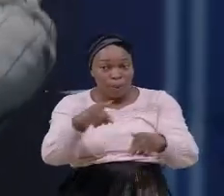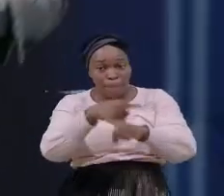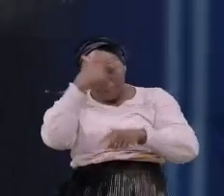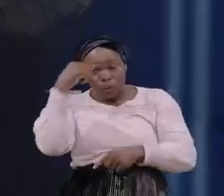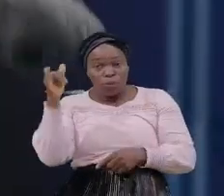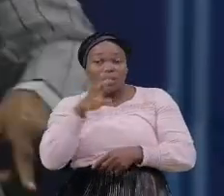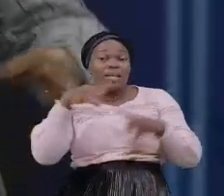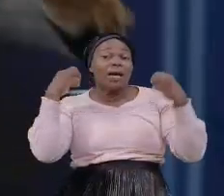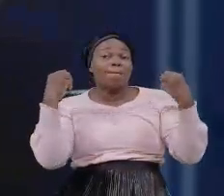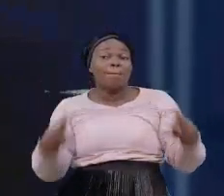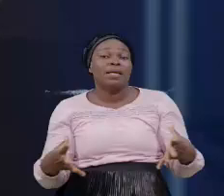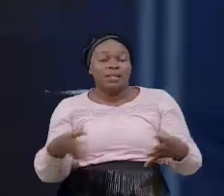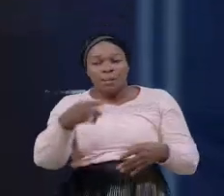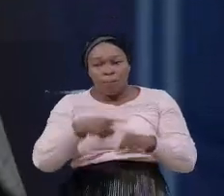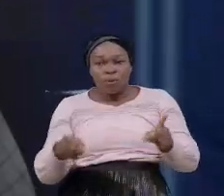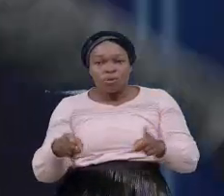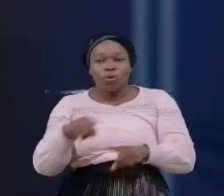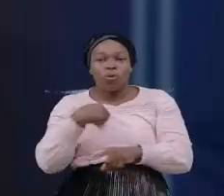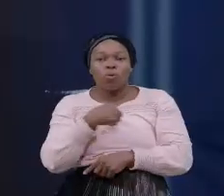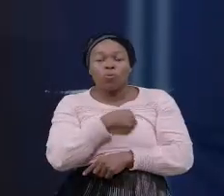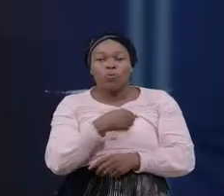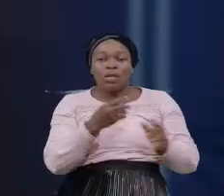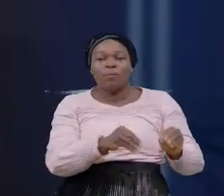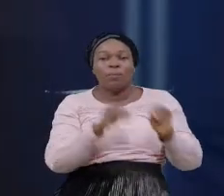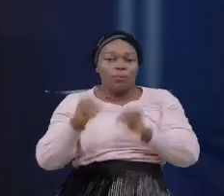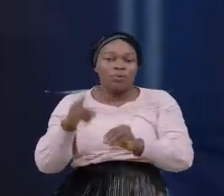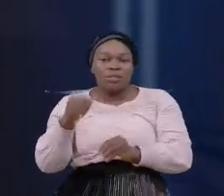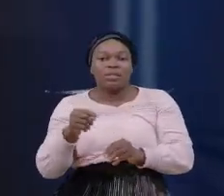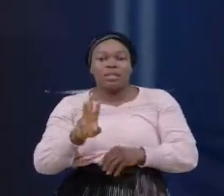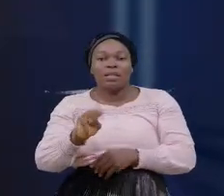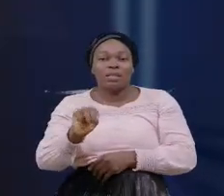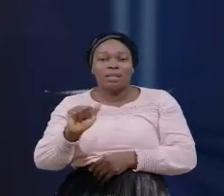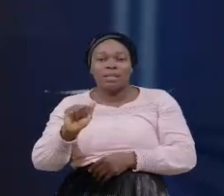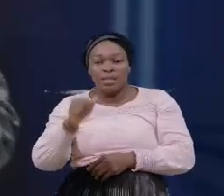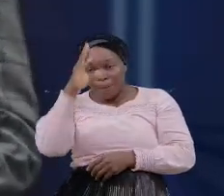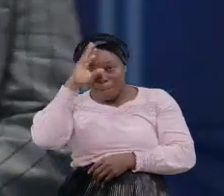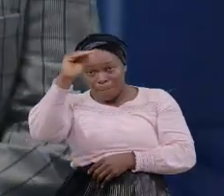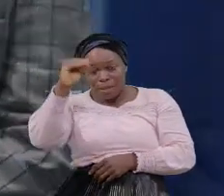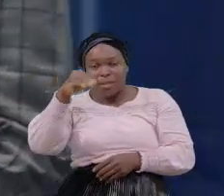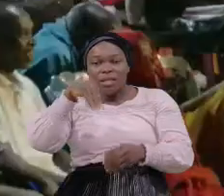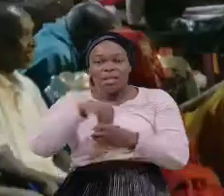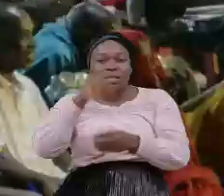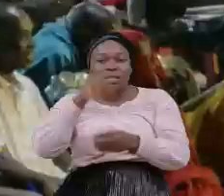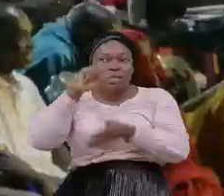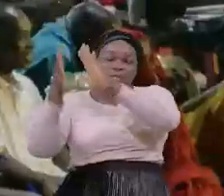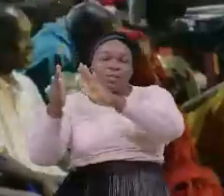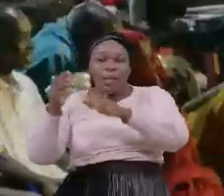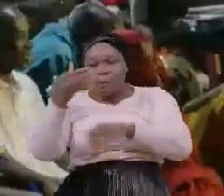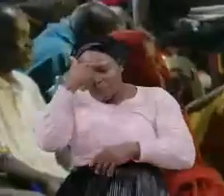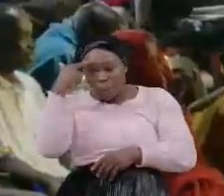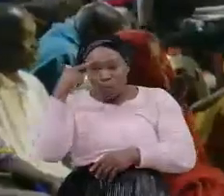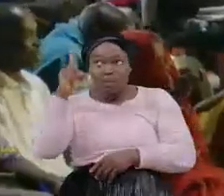man in his presence, there'll be power. Tonight, Power.